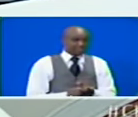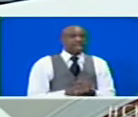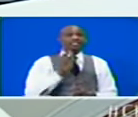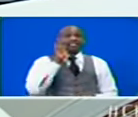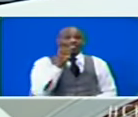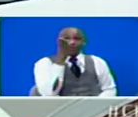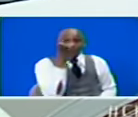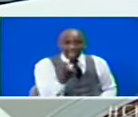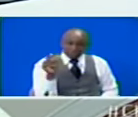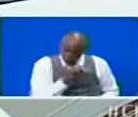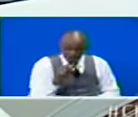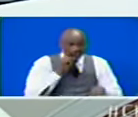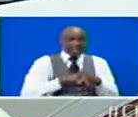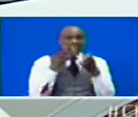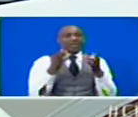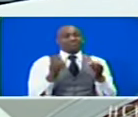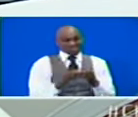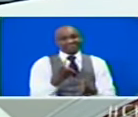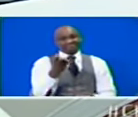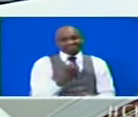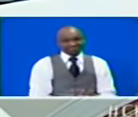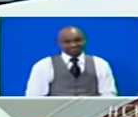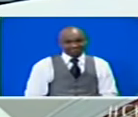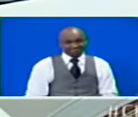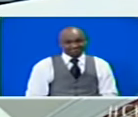you in a short while. Thank